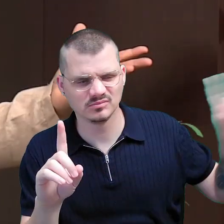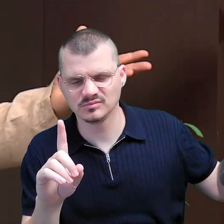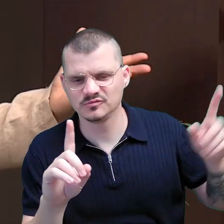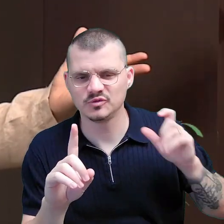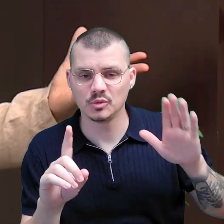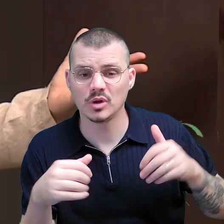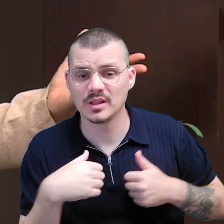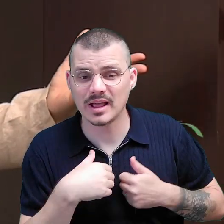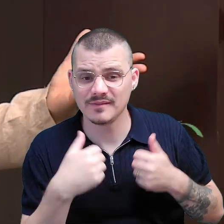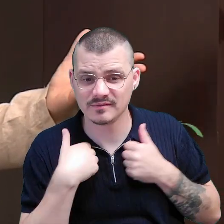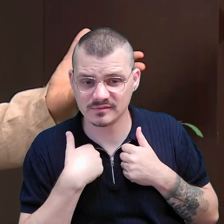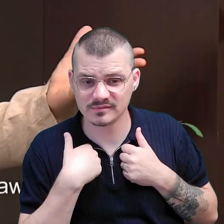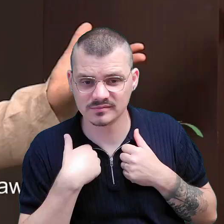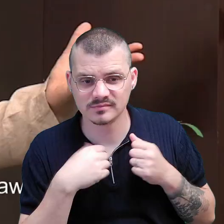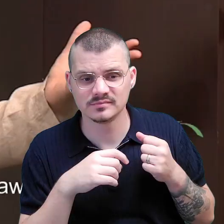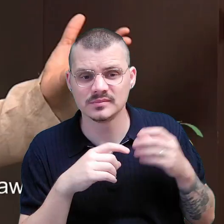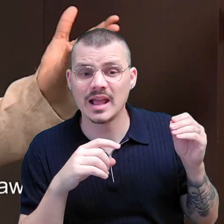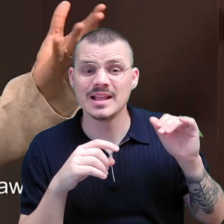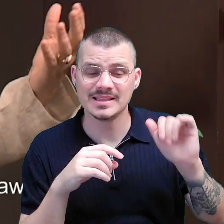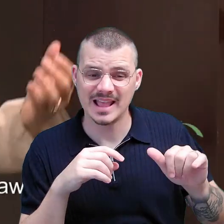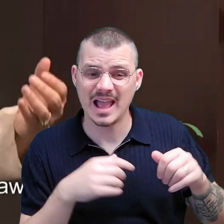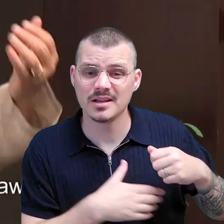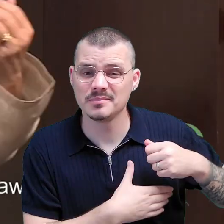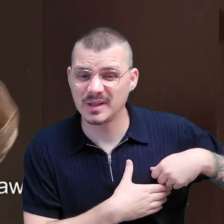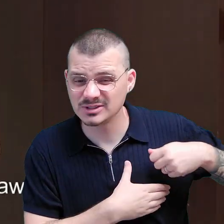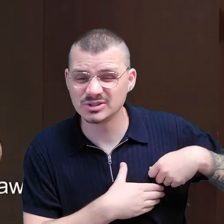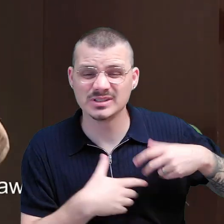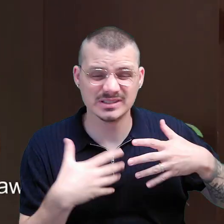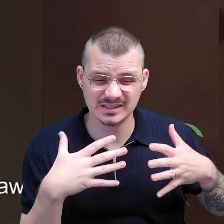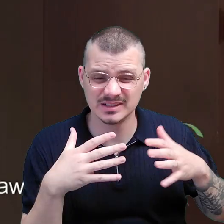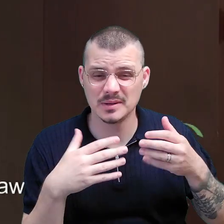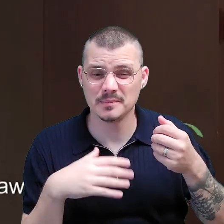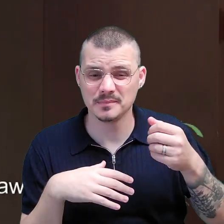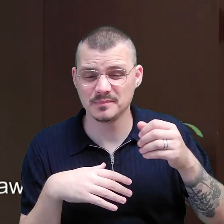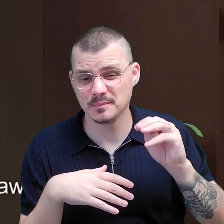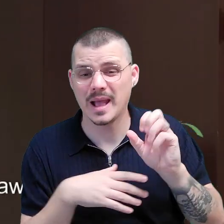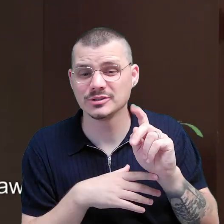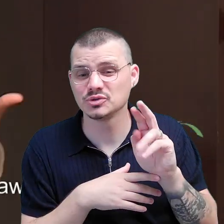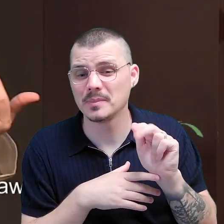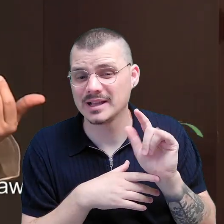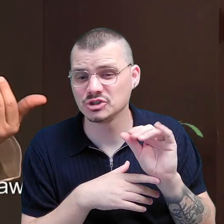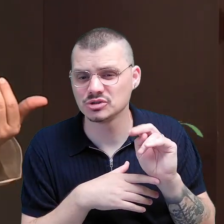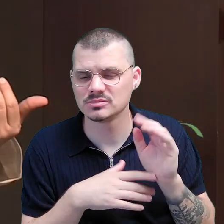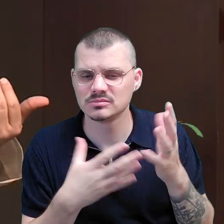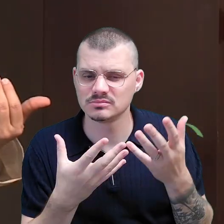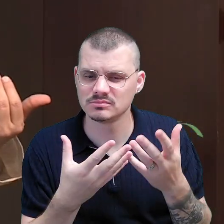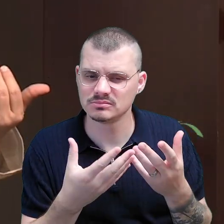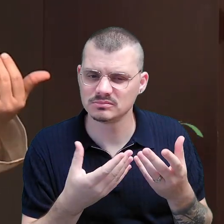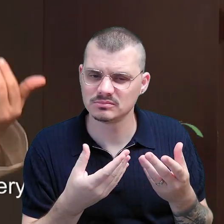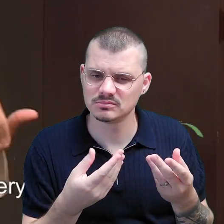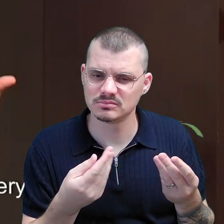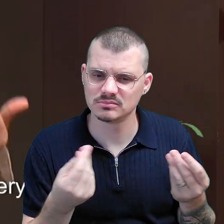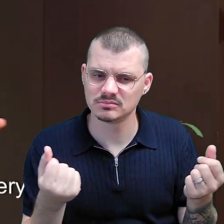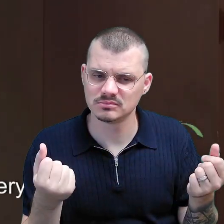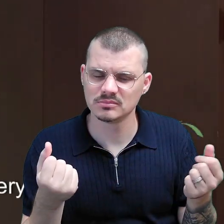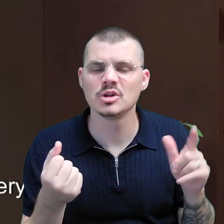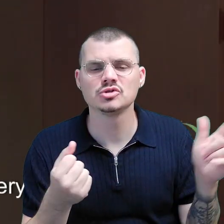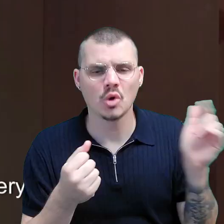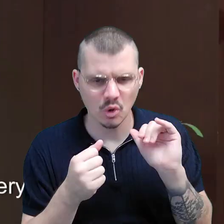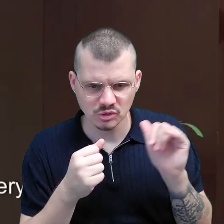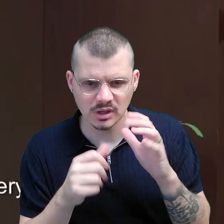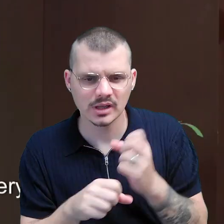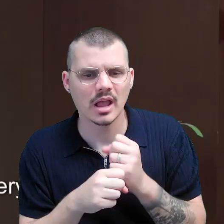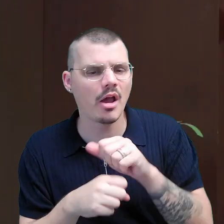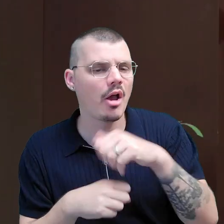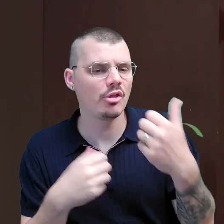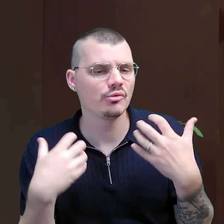life, and the self-mutilating masturbation went away. She also got some other kinds